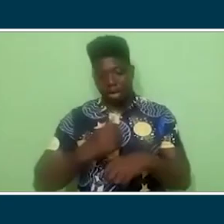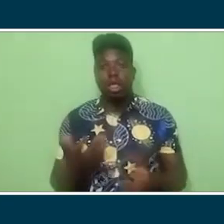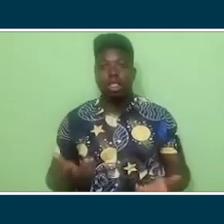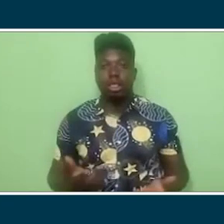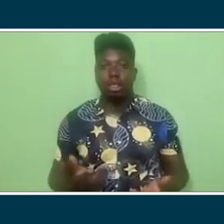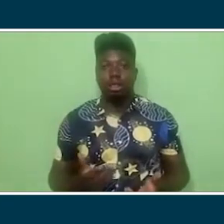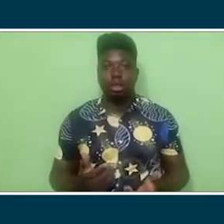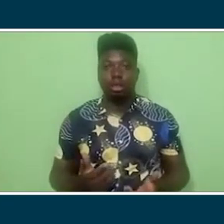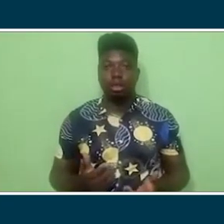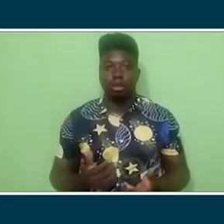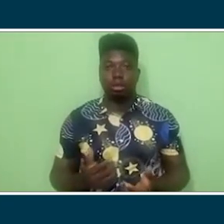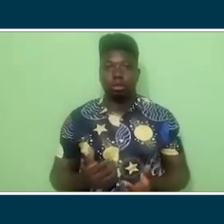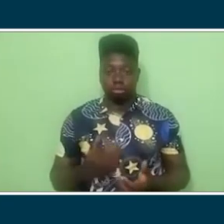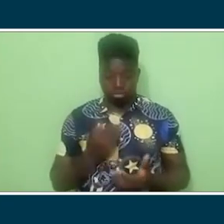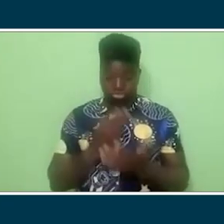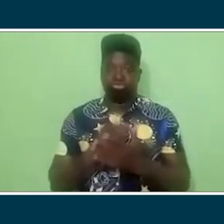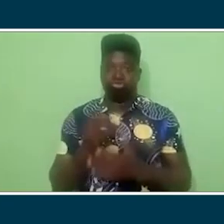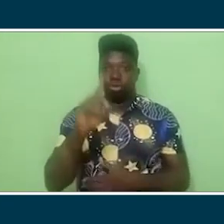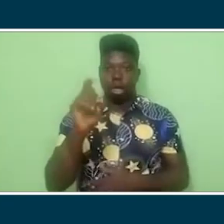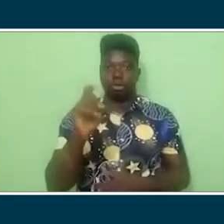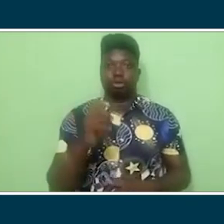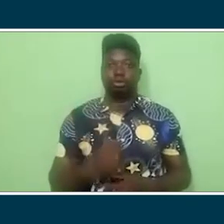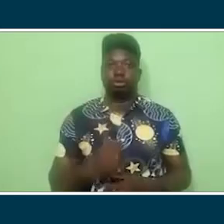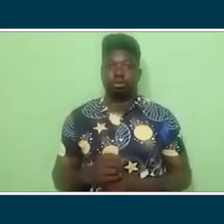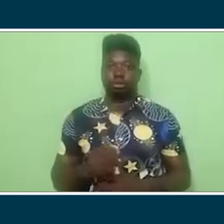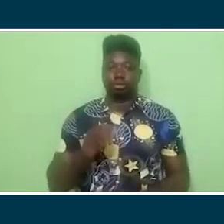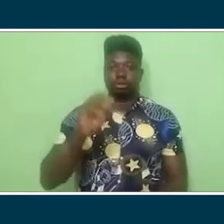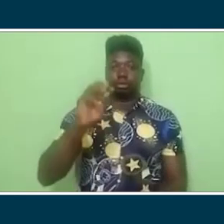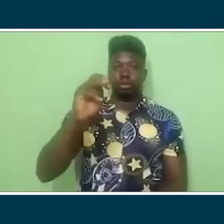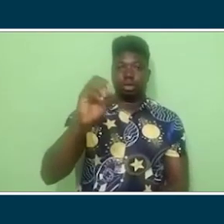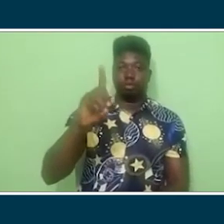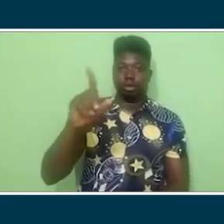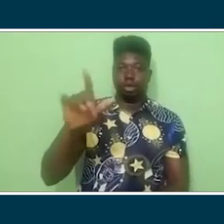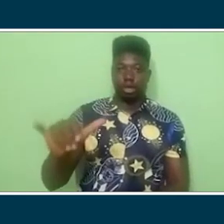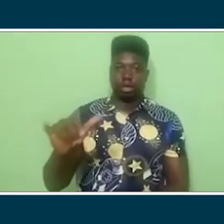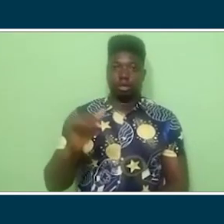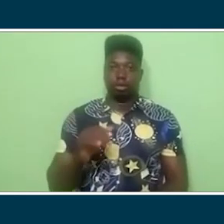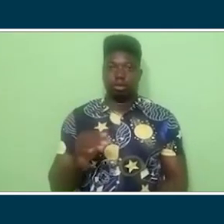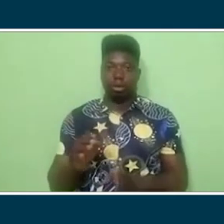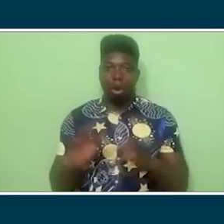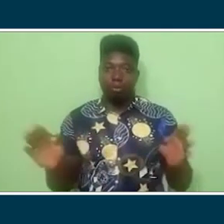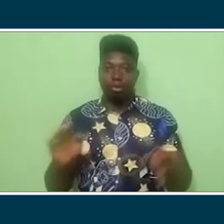Great question, Emily. Open to Nicole, Ari, or Leticia.